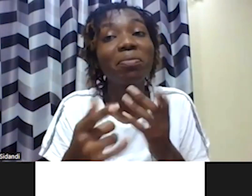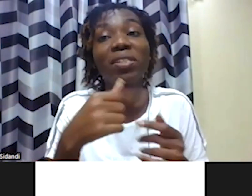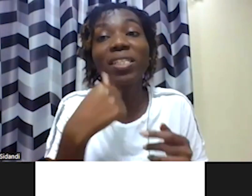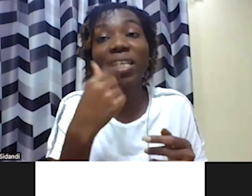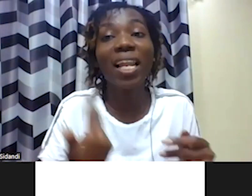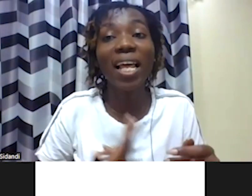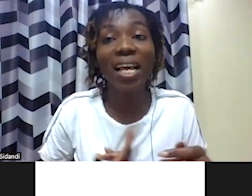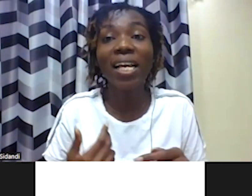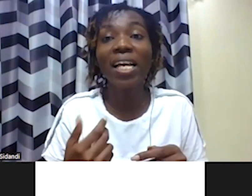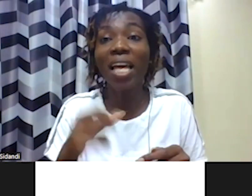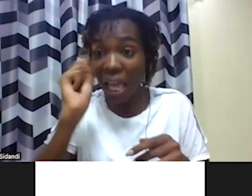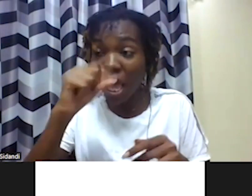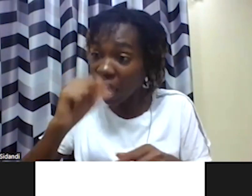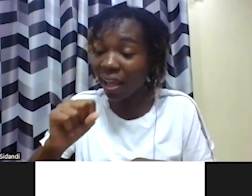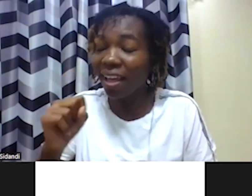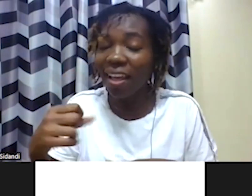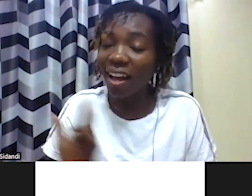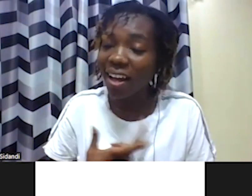do.